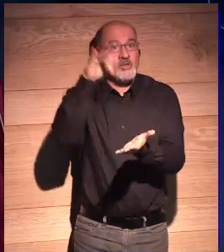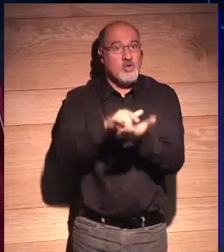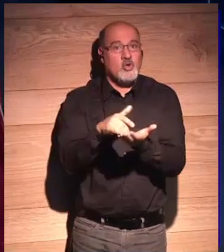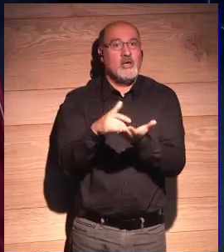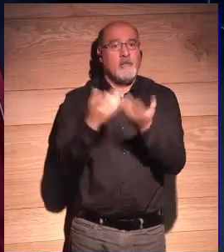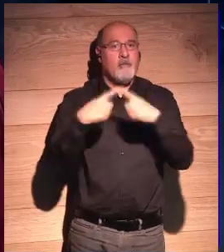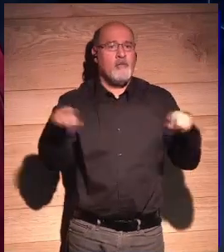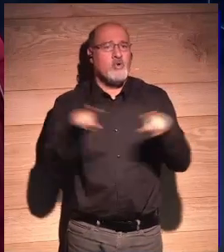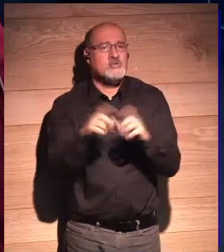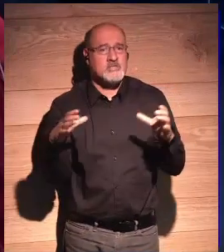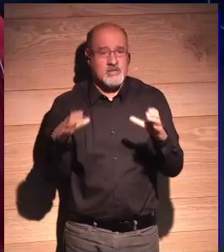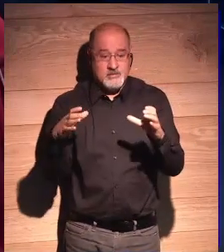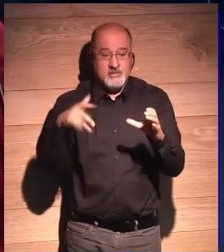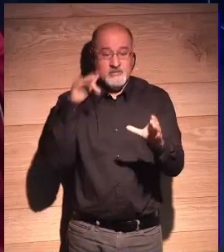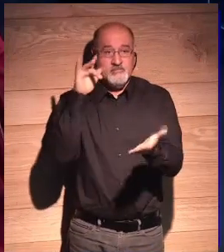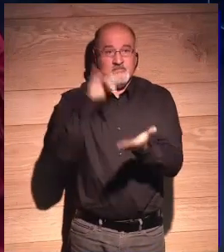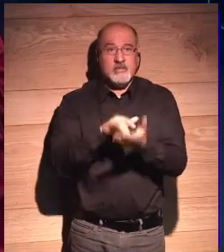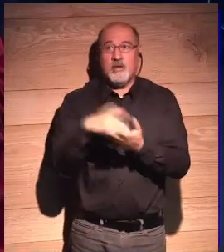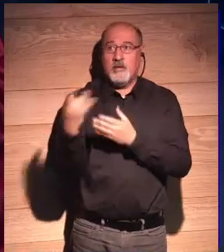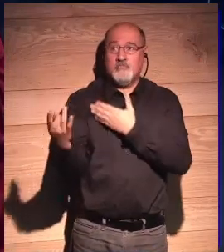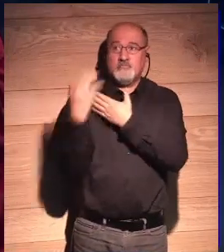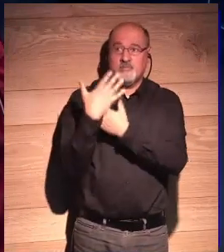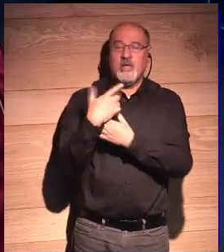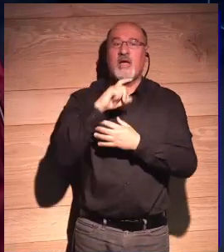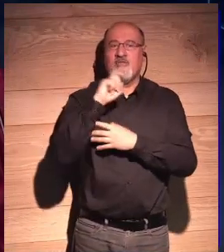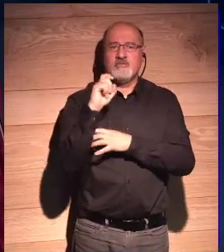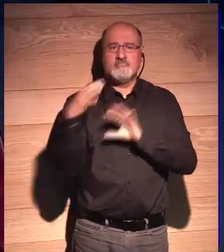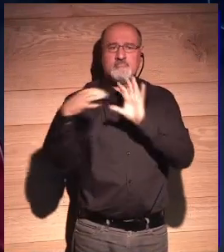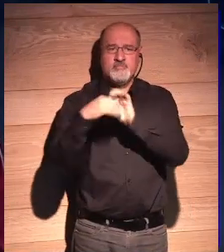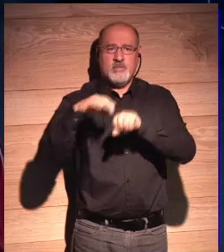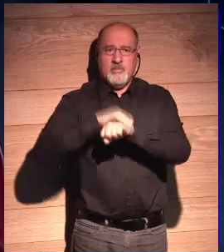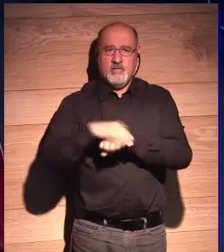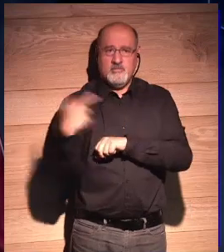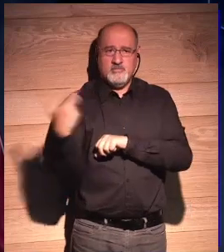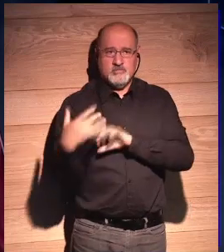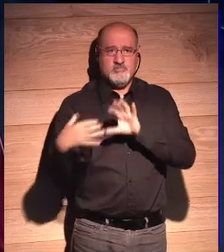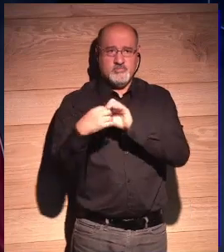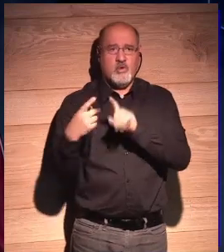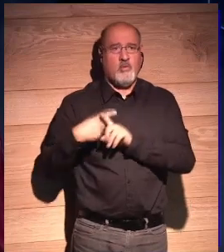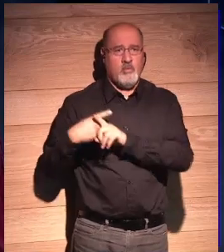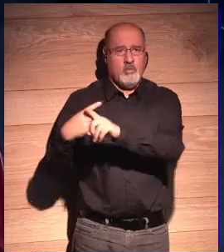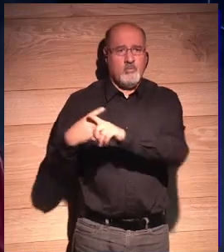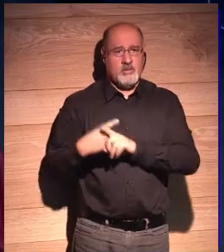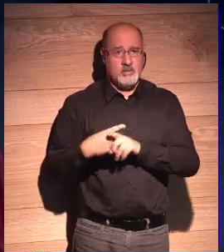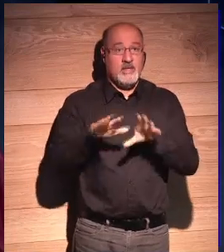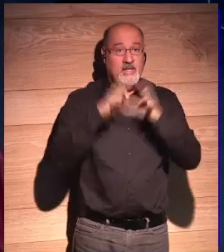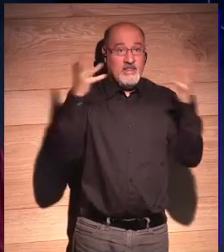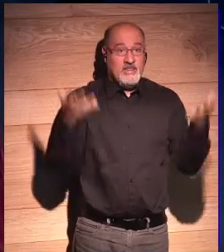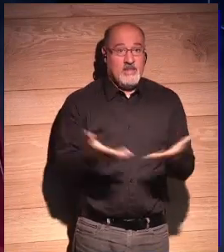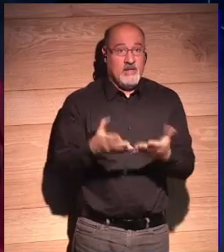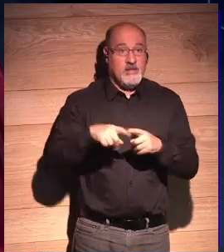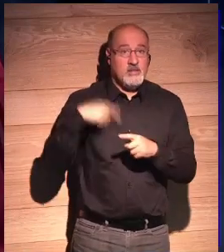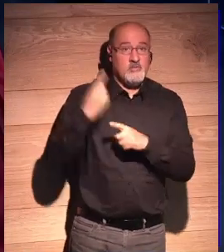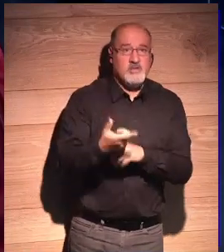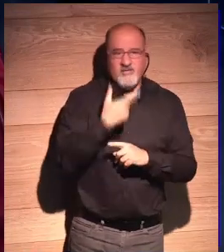be friends. You know, that was sort of the, and then, you know, after the internet came along, people found all those images and were like, he